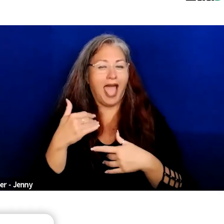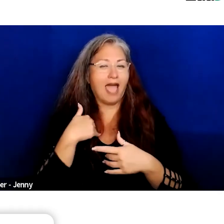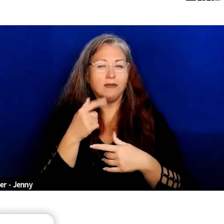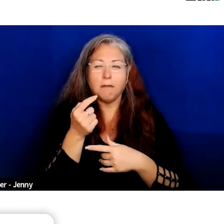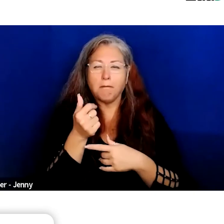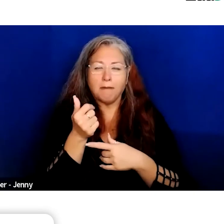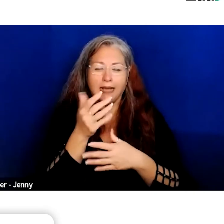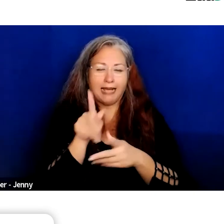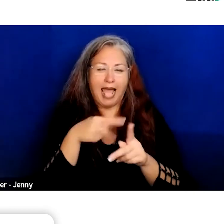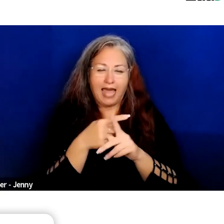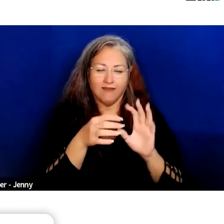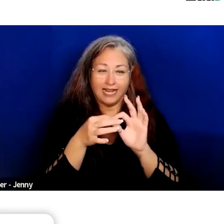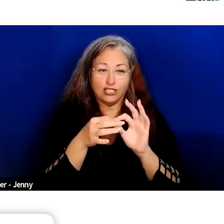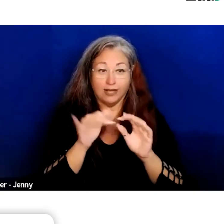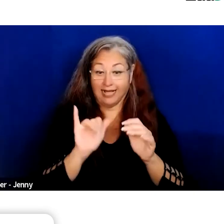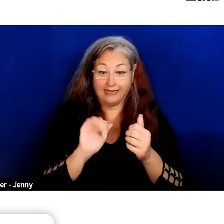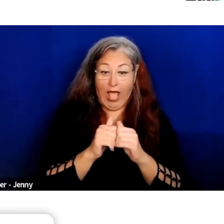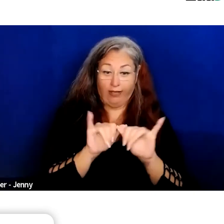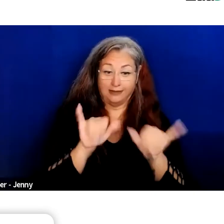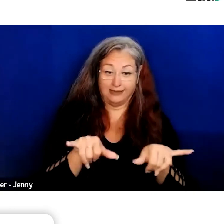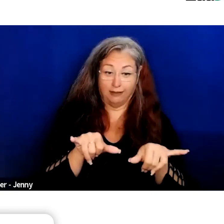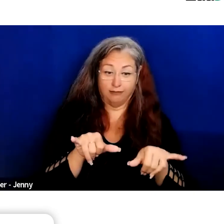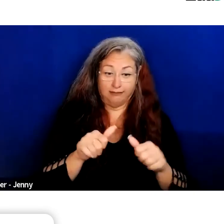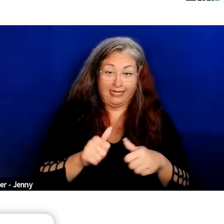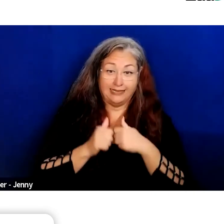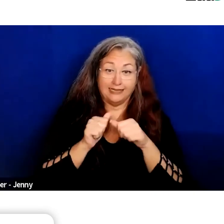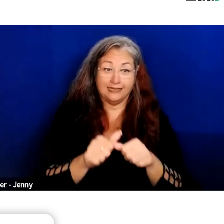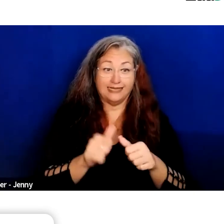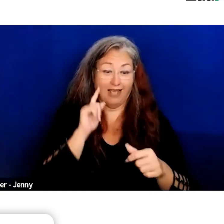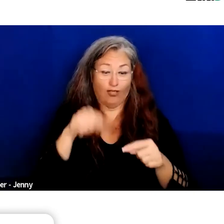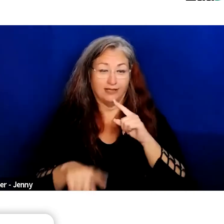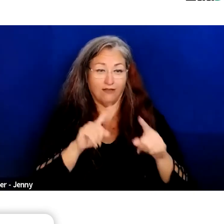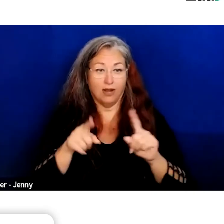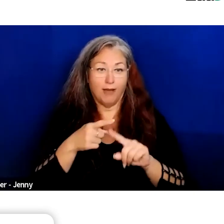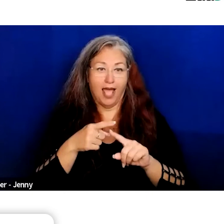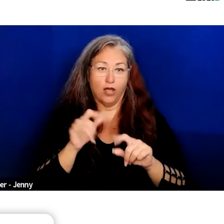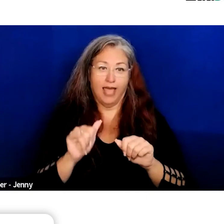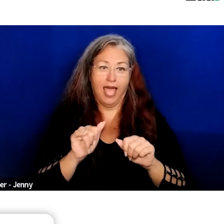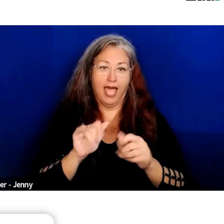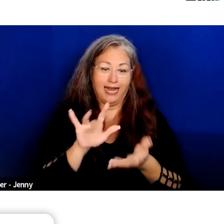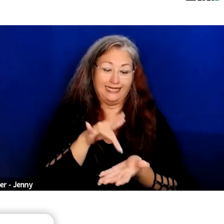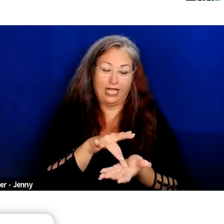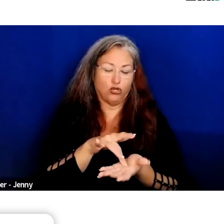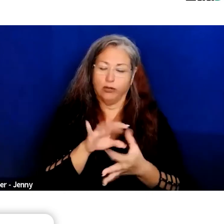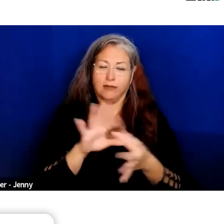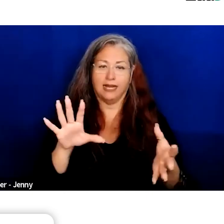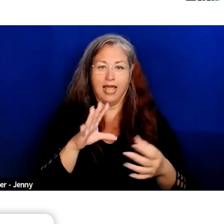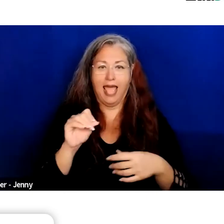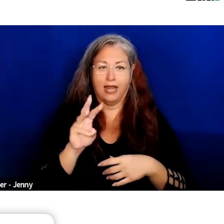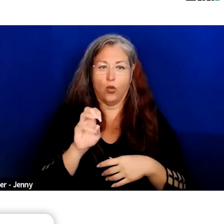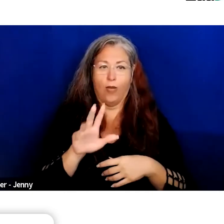it's inevitable. That's how the systems exist, right? And even with this conversation about decentralization and Web3, which I don't even